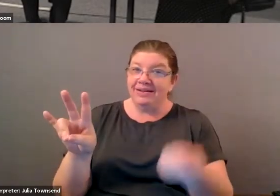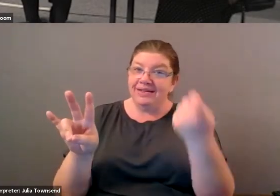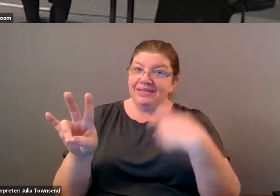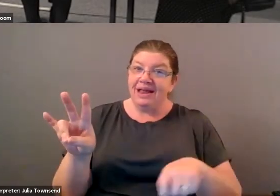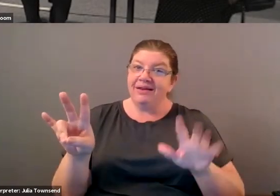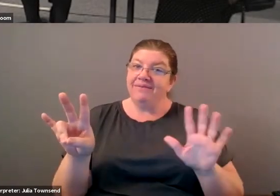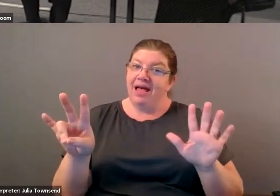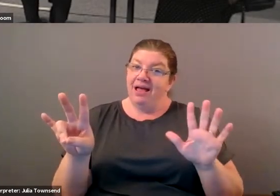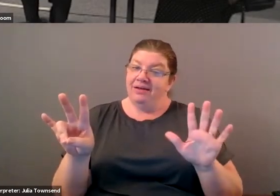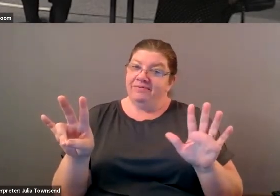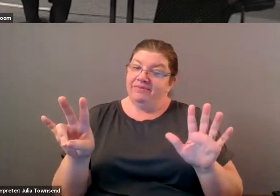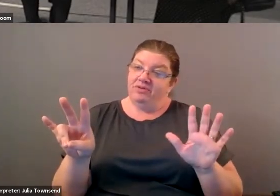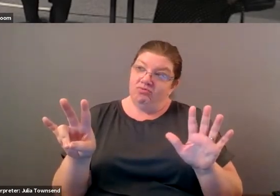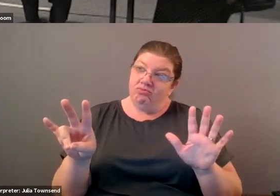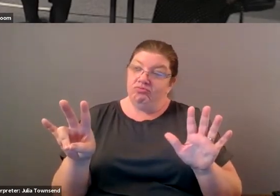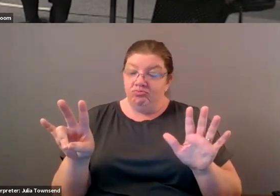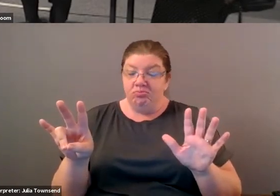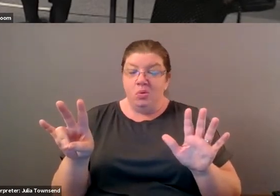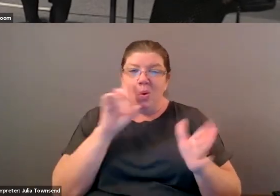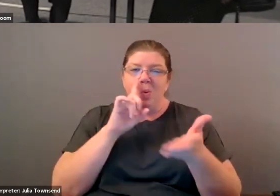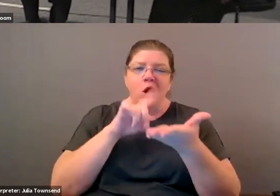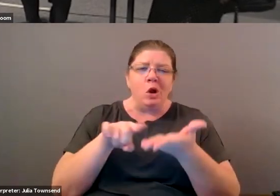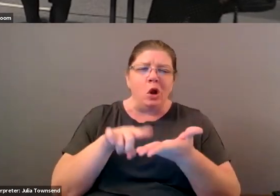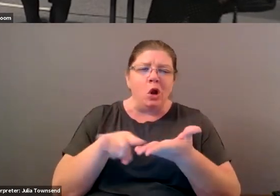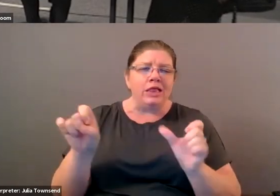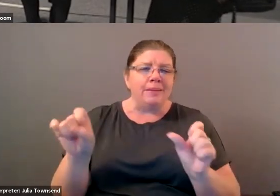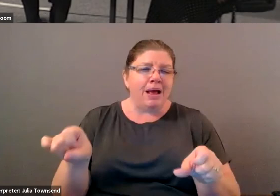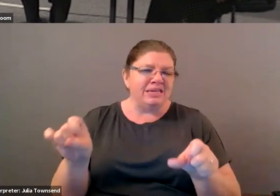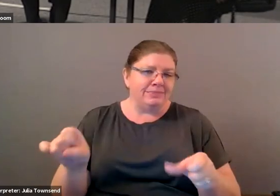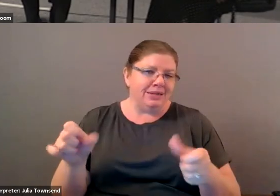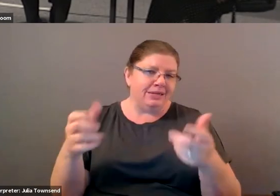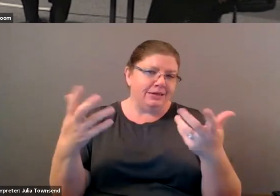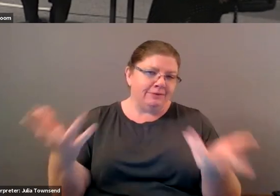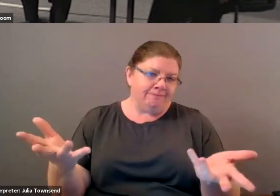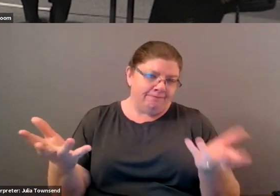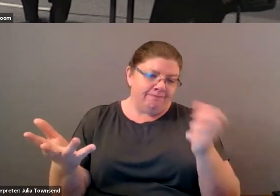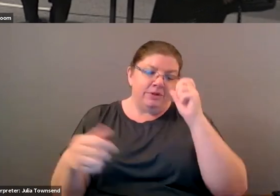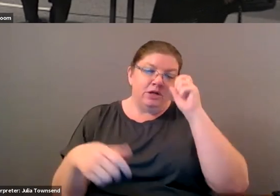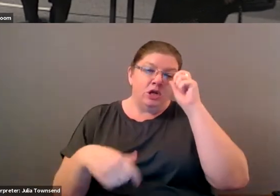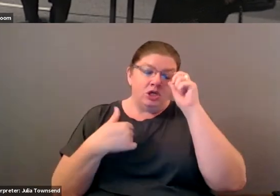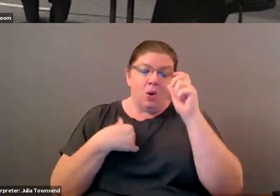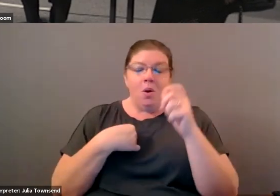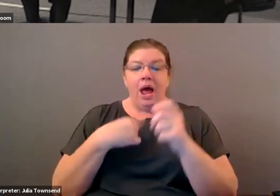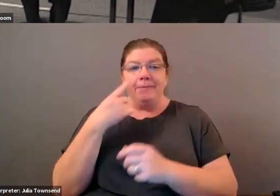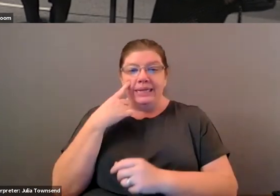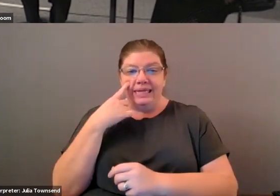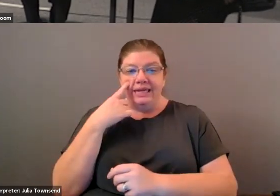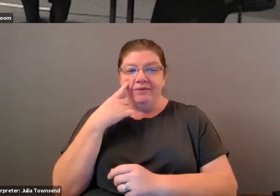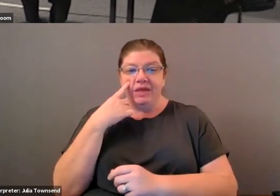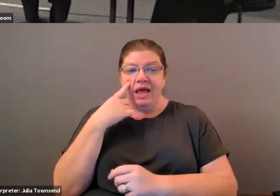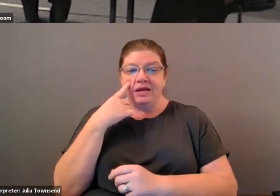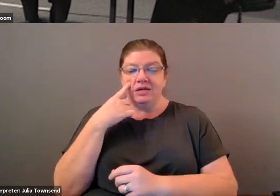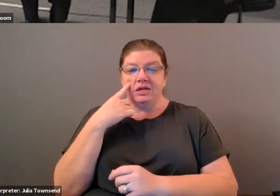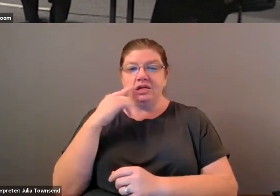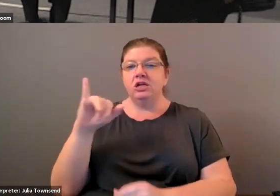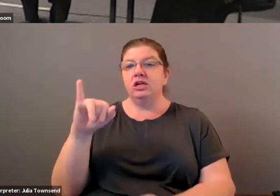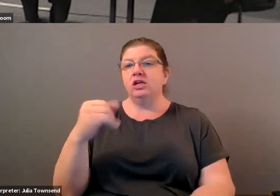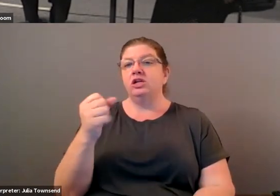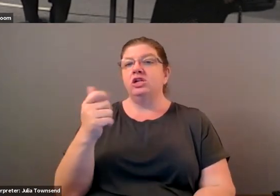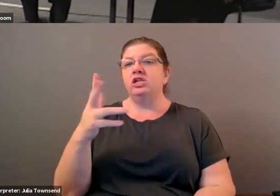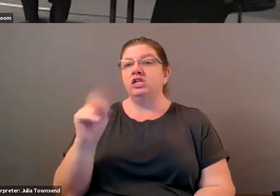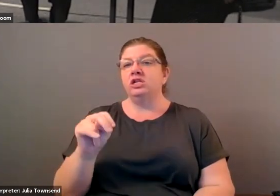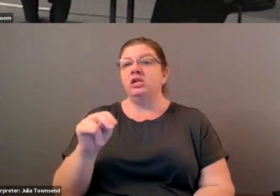than 5 election areas. And so I believe that Jason is going